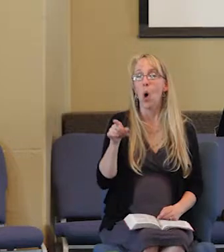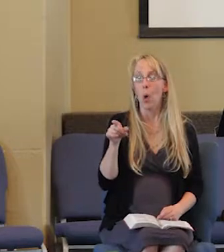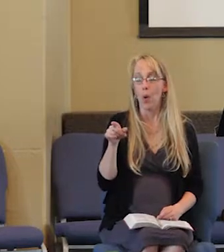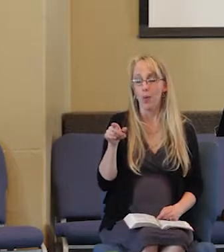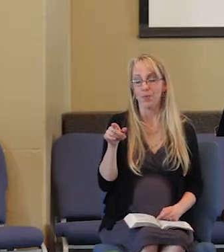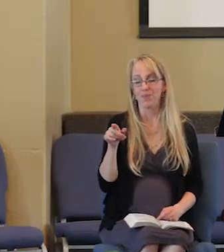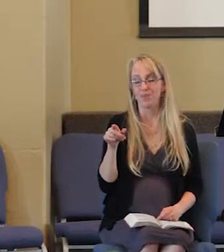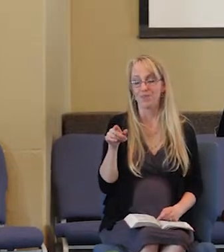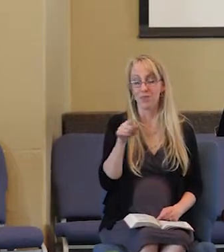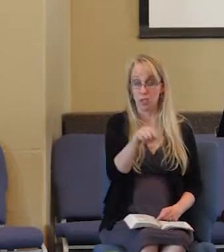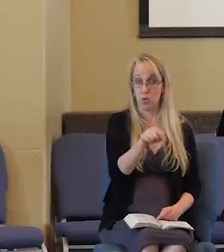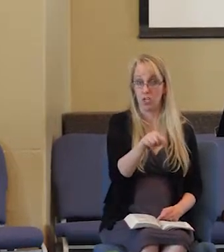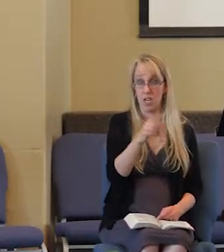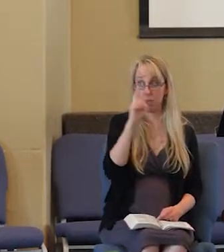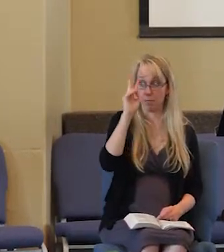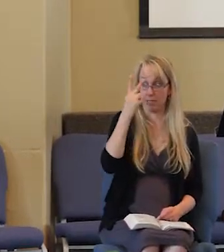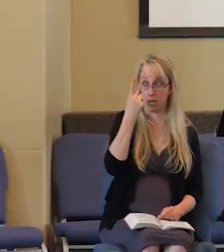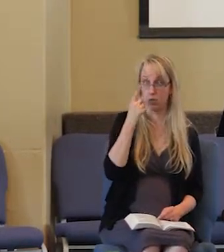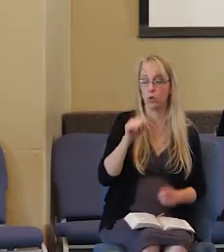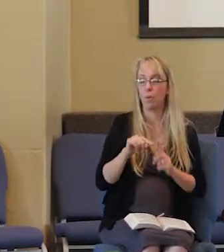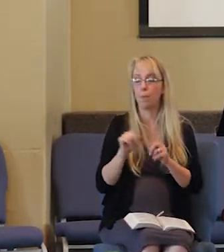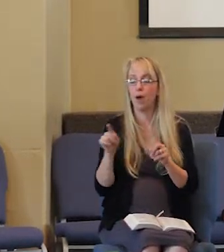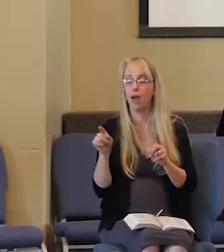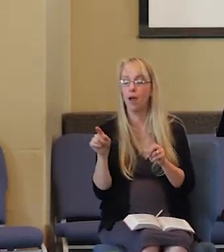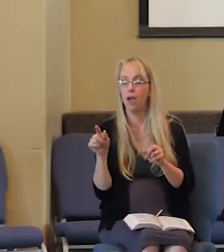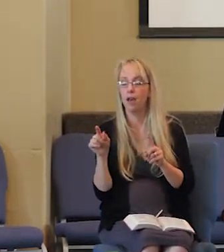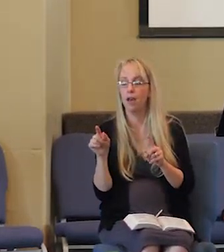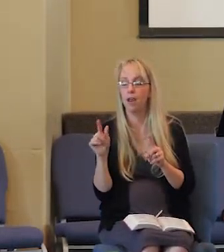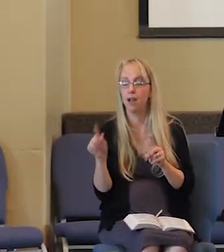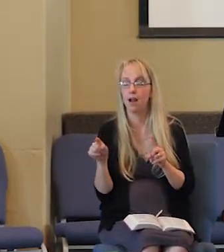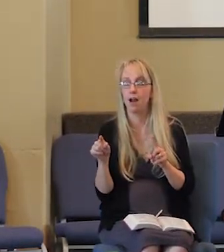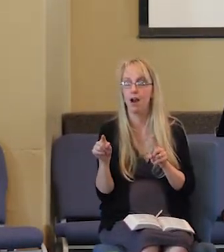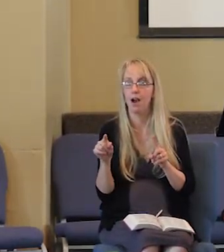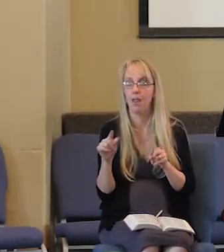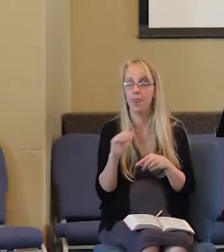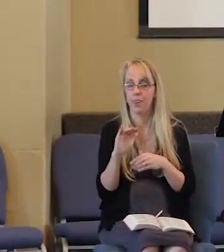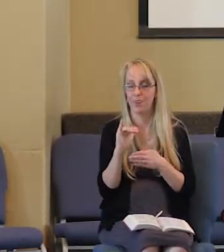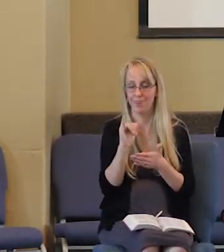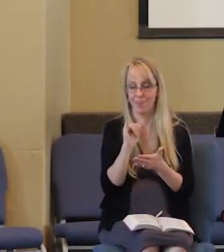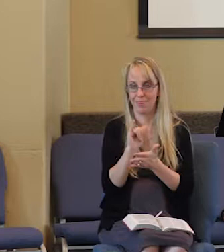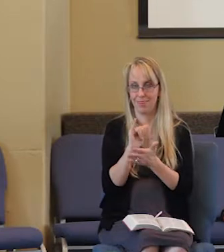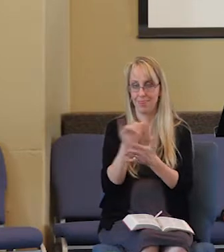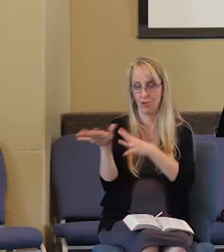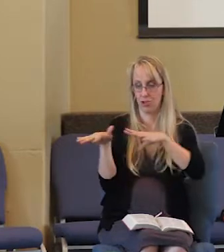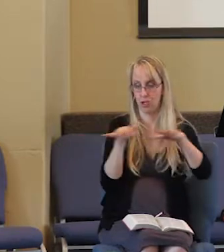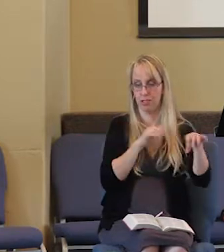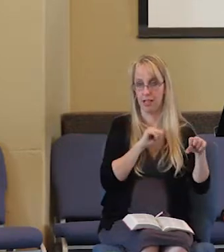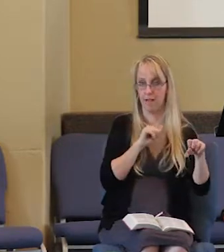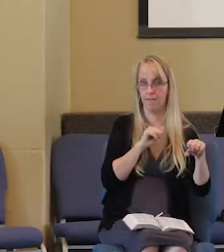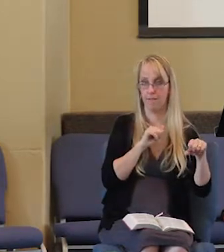So she was misunderstood, but she came out of that whole meeting